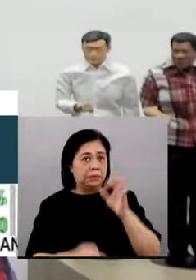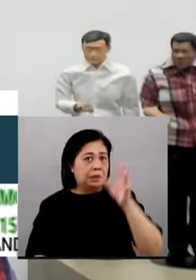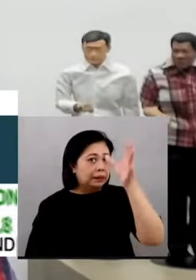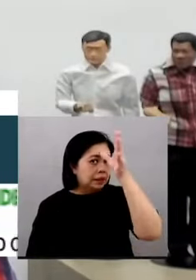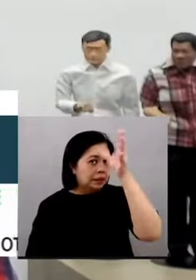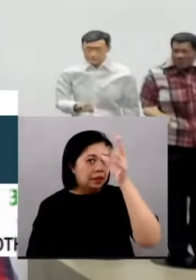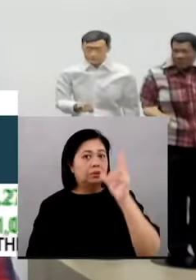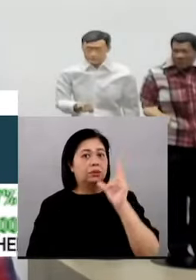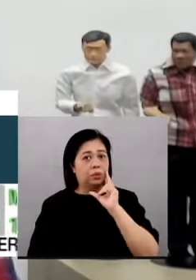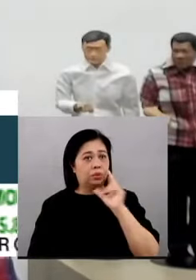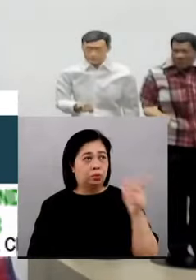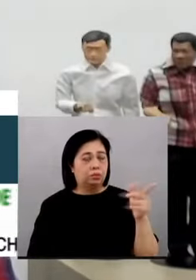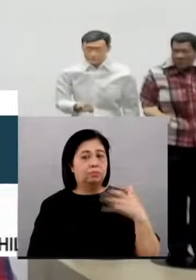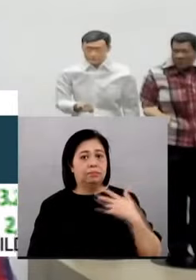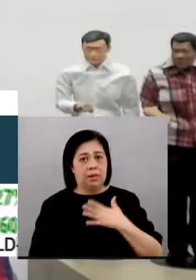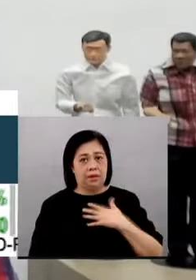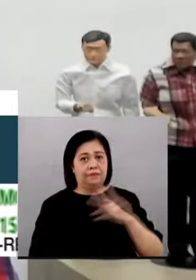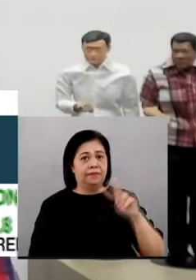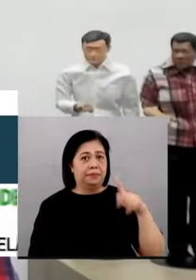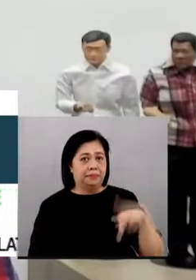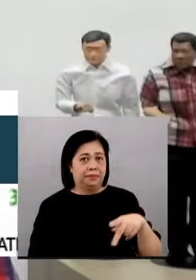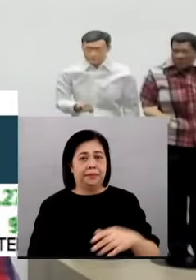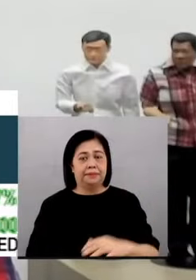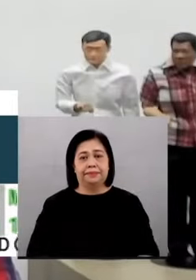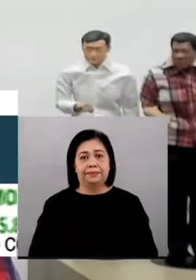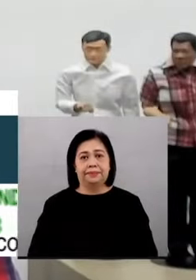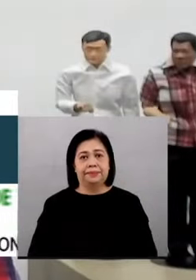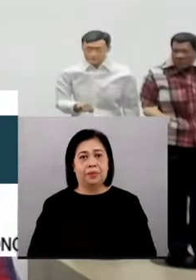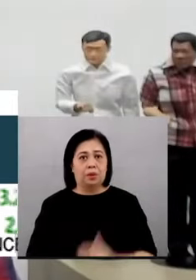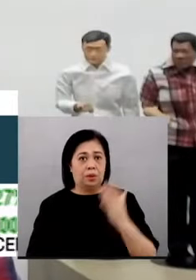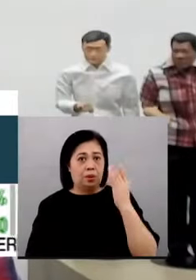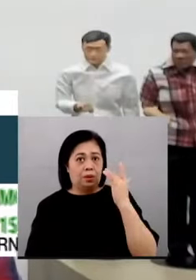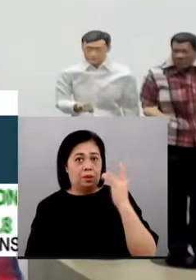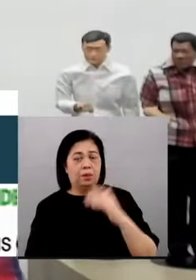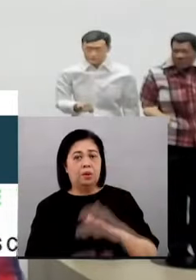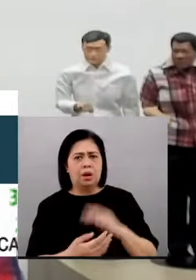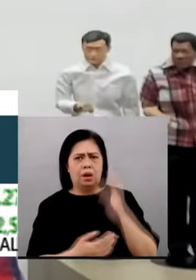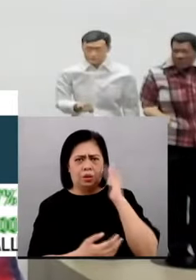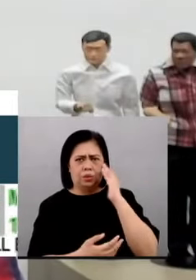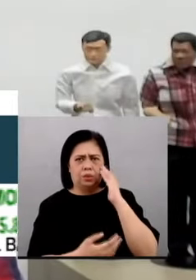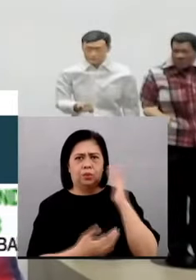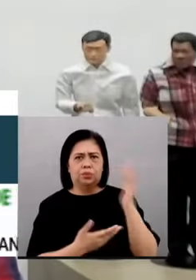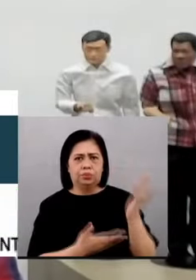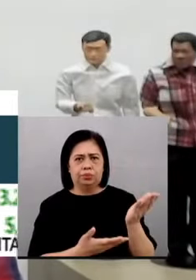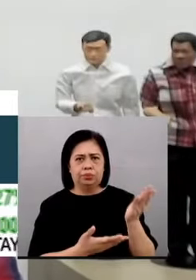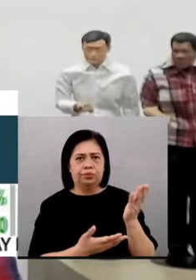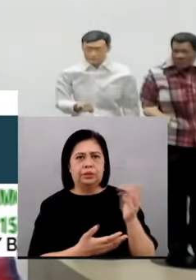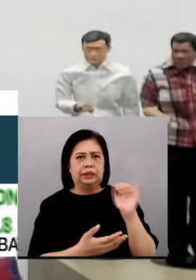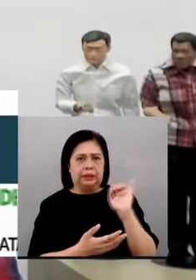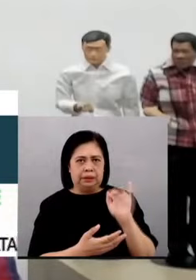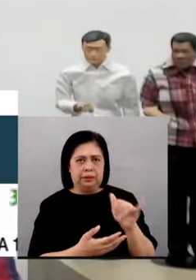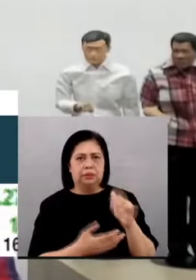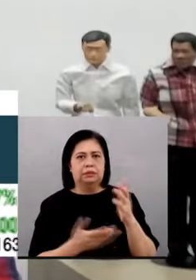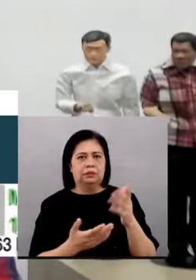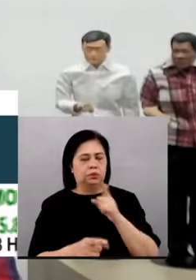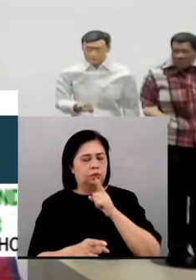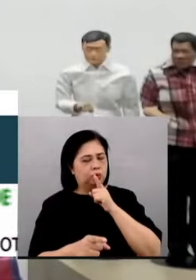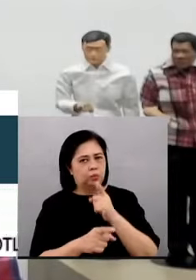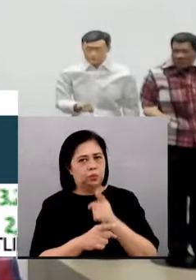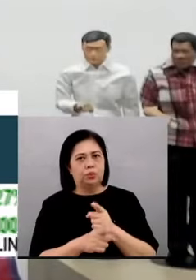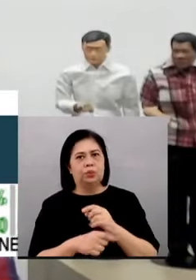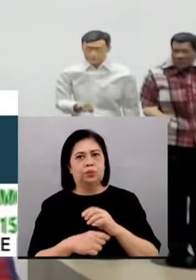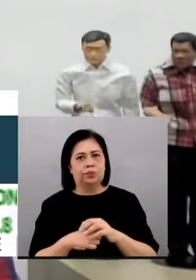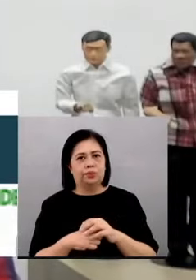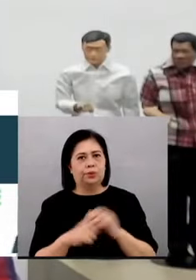aking magiging vice presidente. Dahil alam ko, yun ang magiging totoong